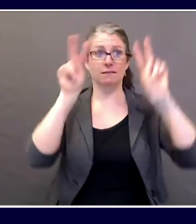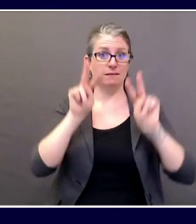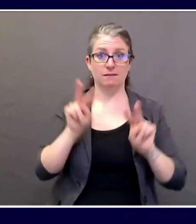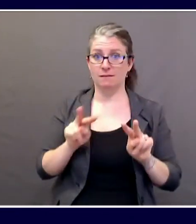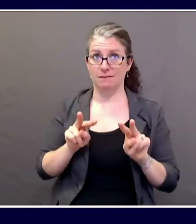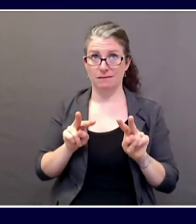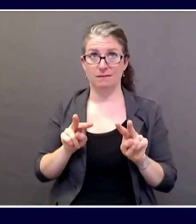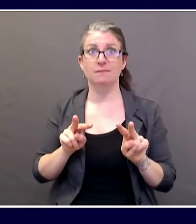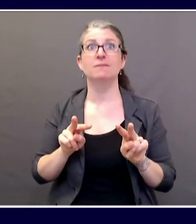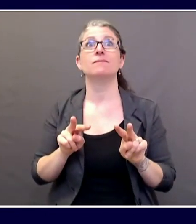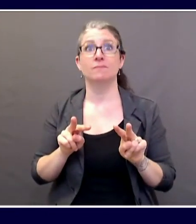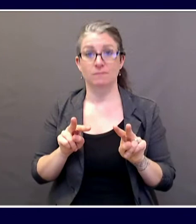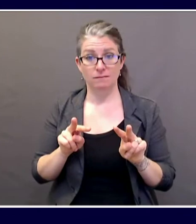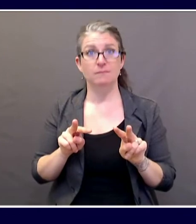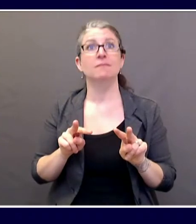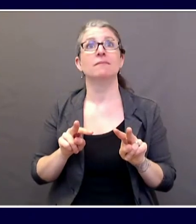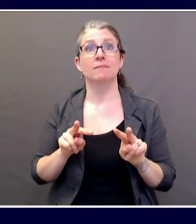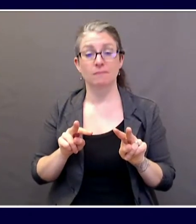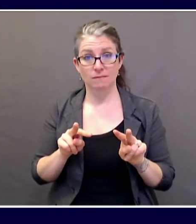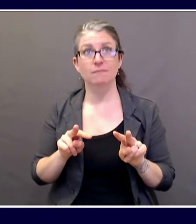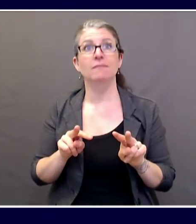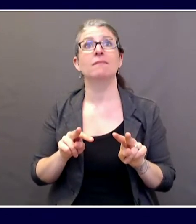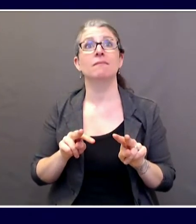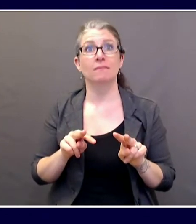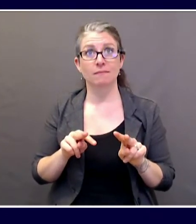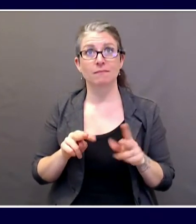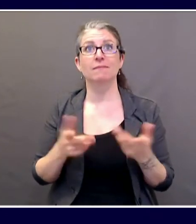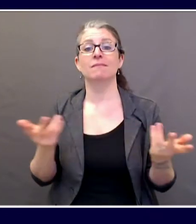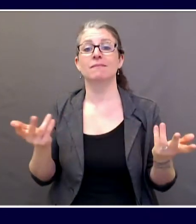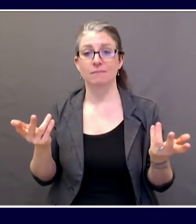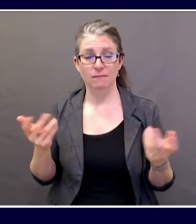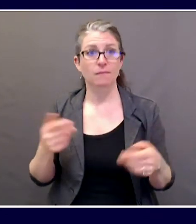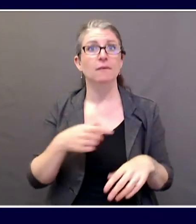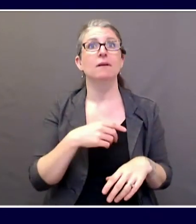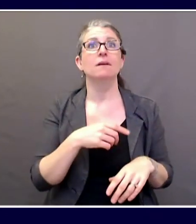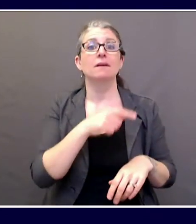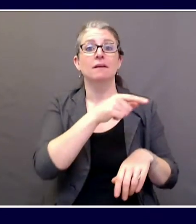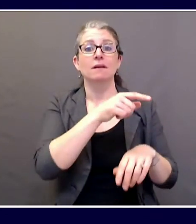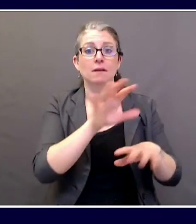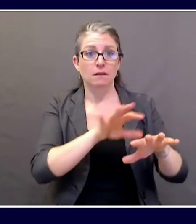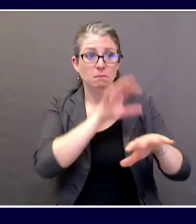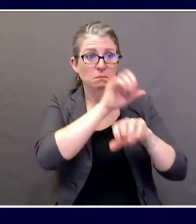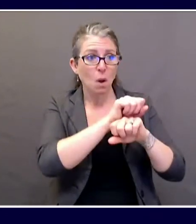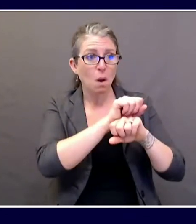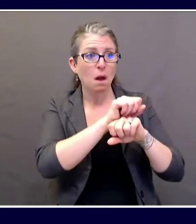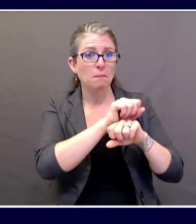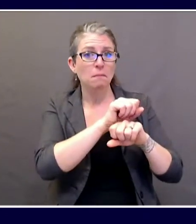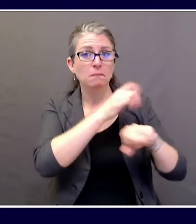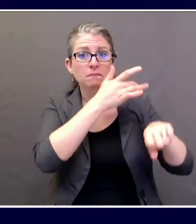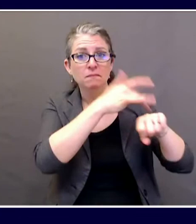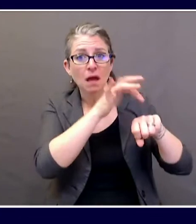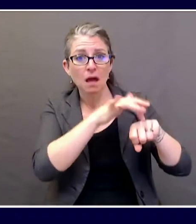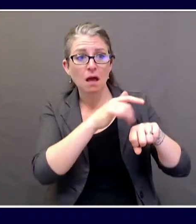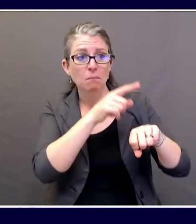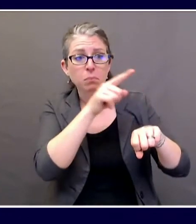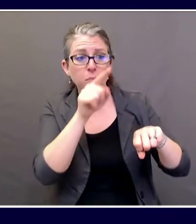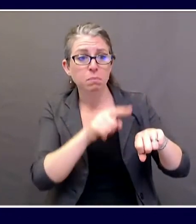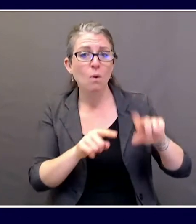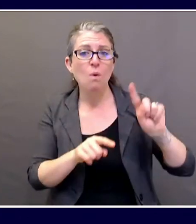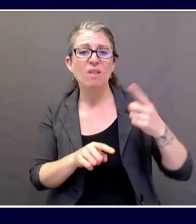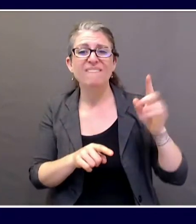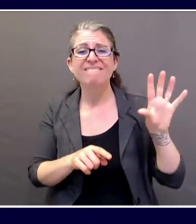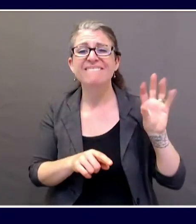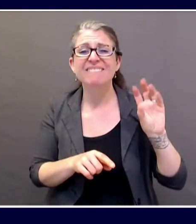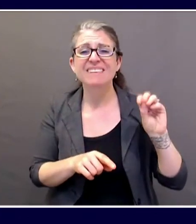Number two, how many of those appointments are booked out? Number three, how many doses do they already have on hand that they didn't use in the preceding